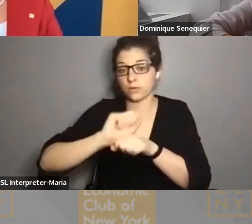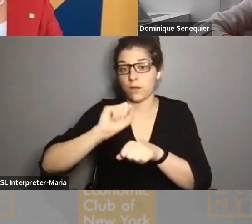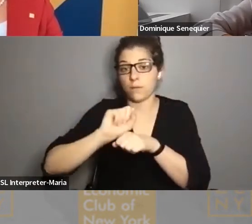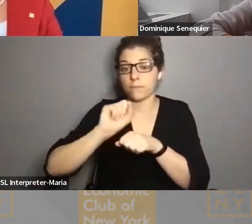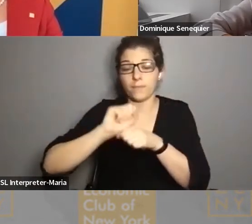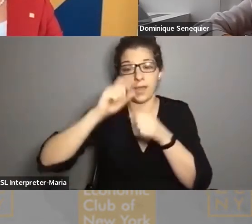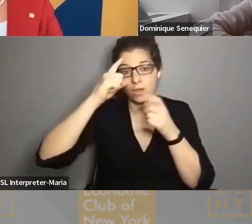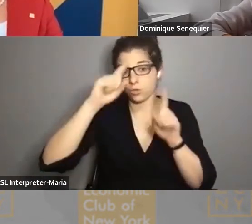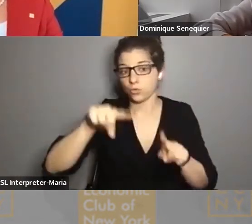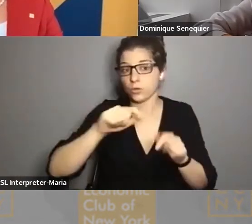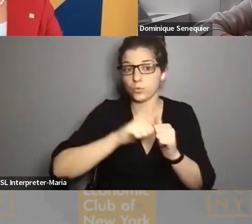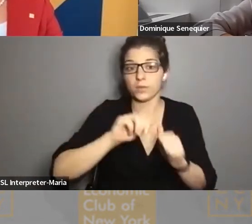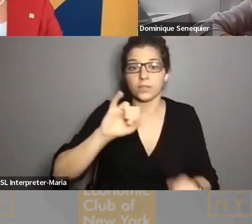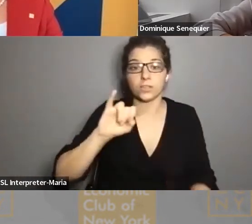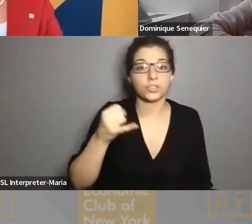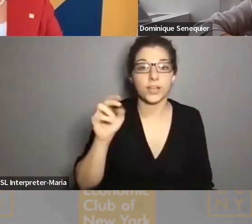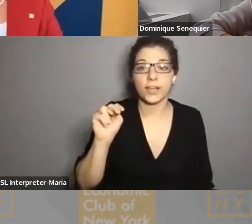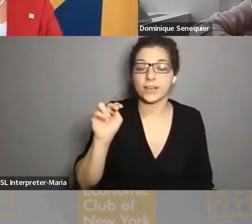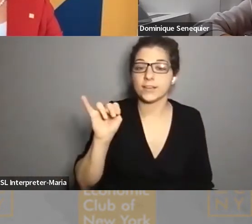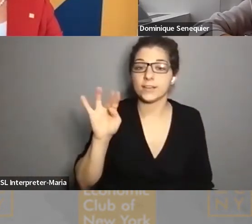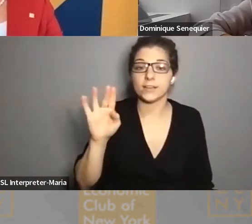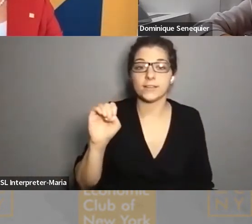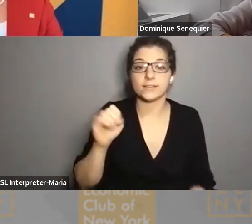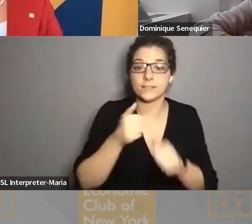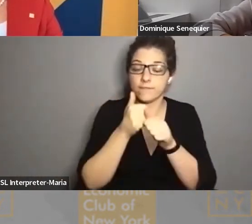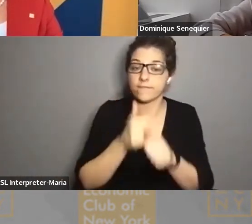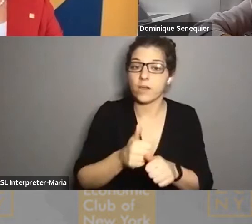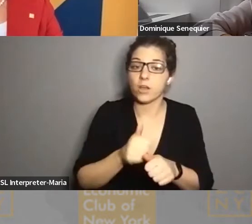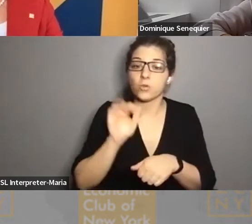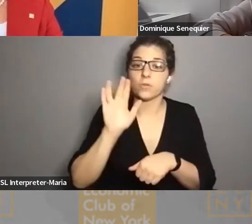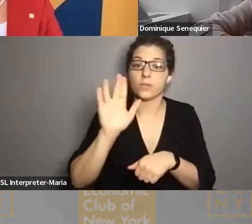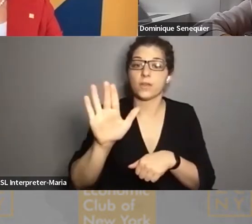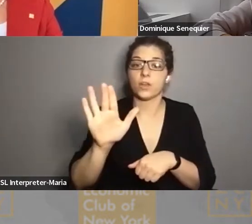with Janice. You need to follow their career path